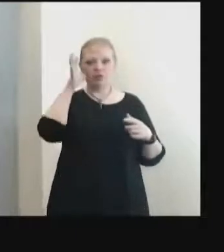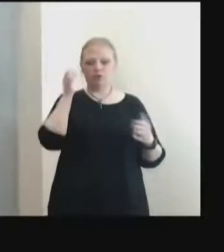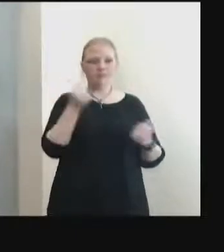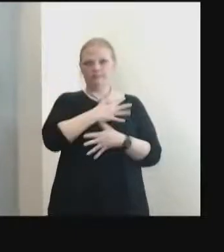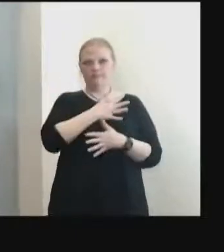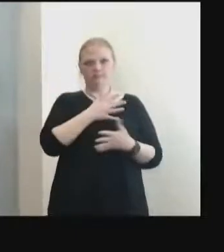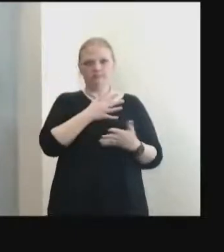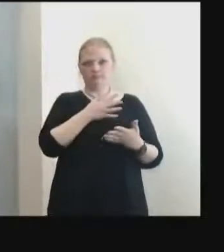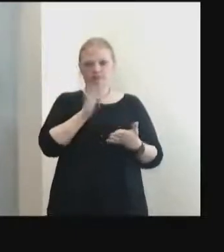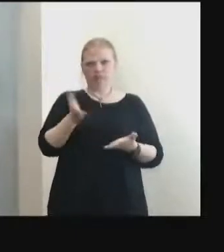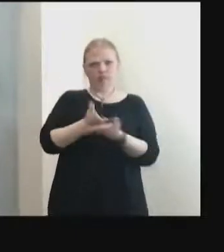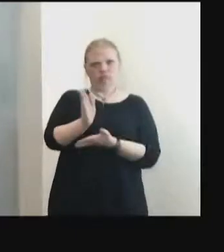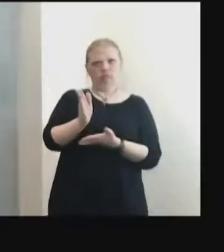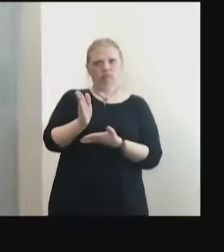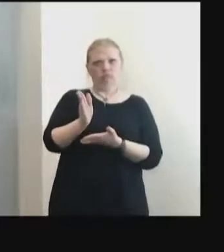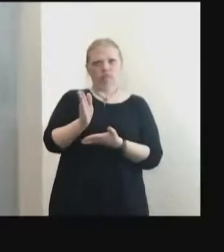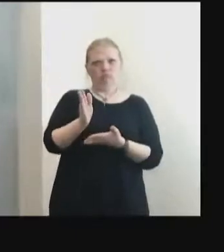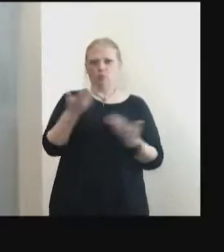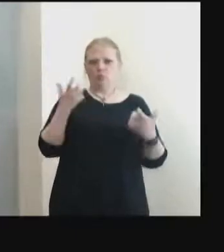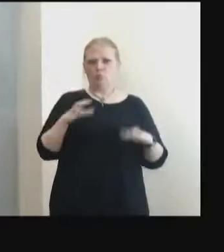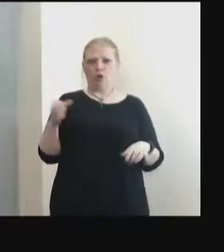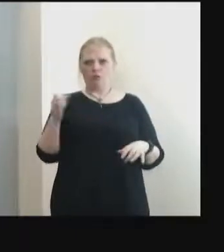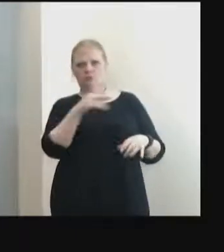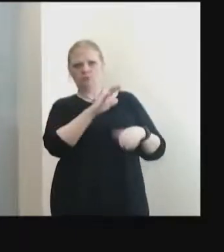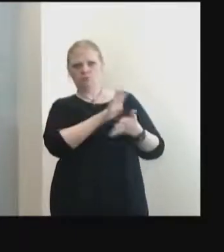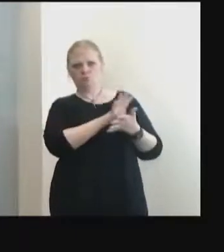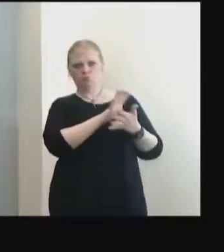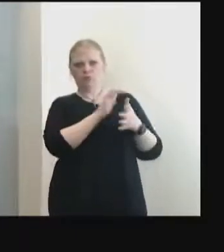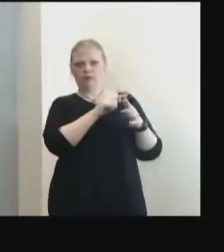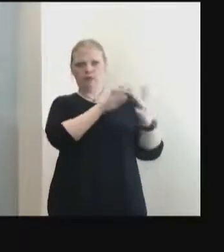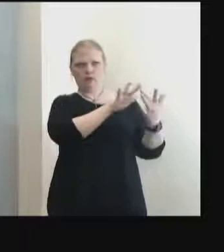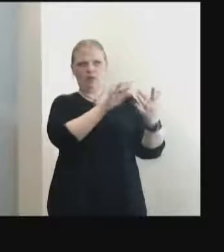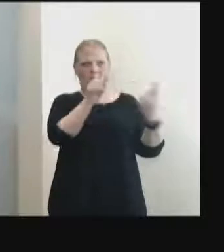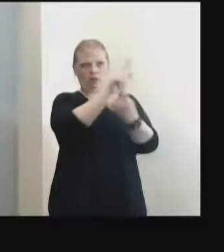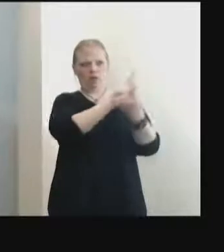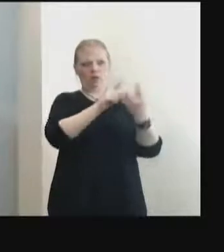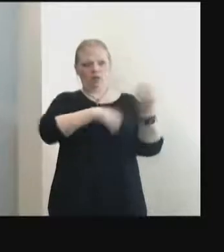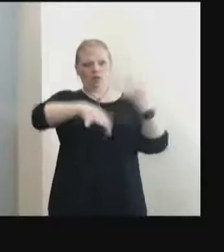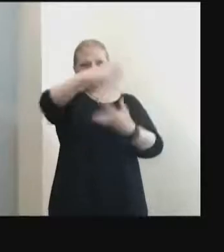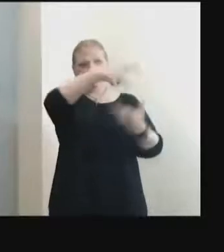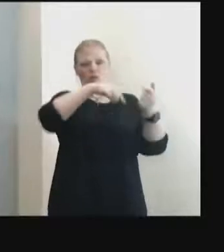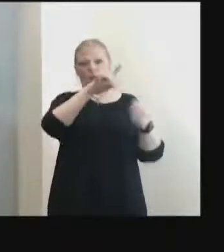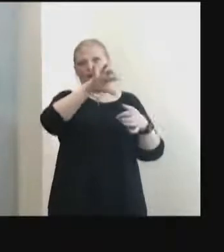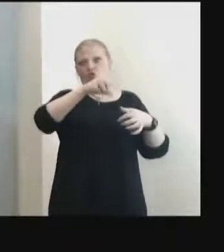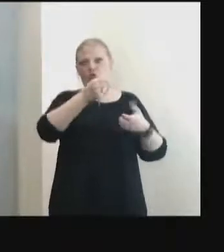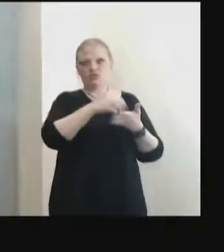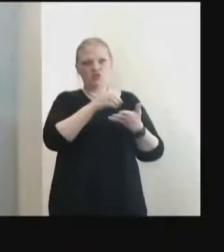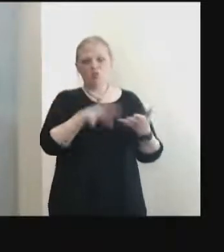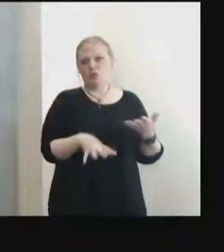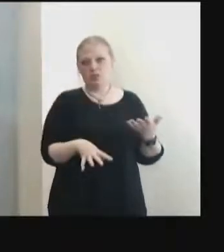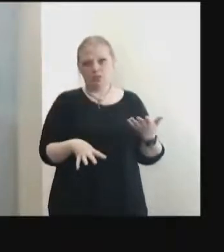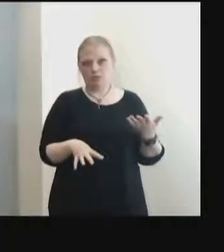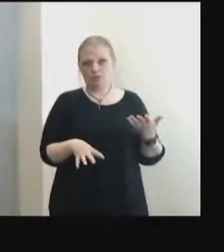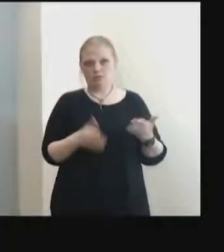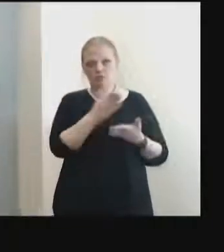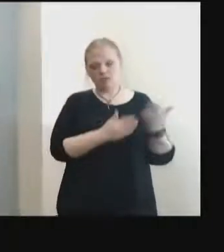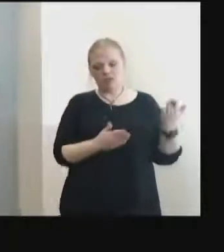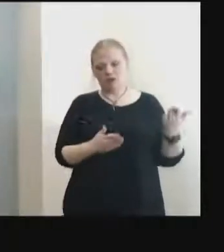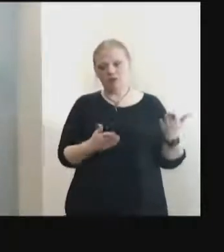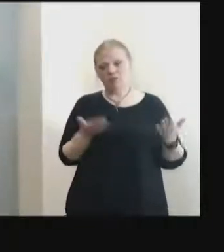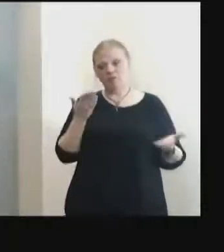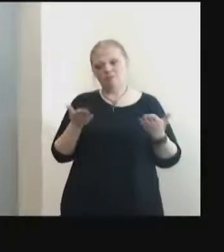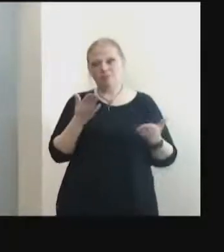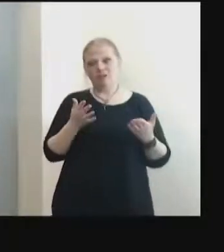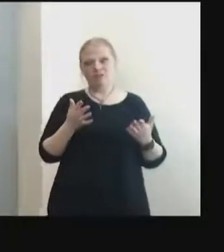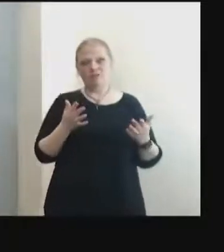and probably rightly so, of putting them in a school where they're coming in contact with hundreds of other students who may actually, some of them may actually have the illness.